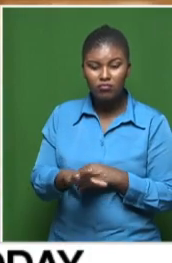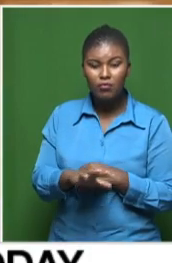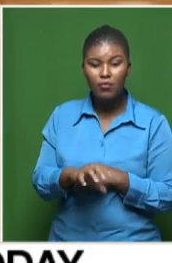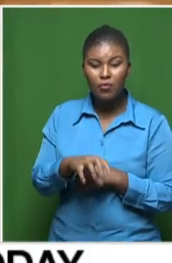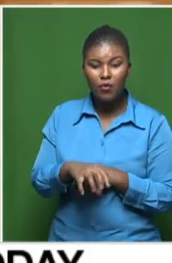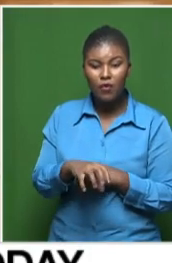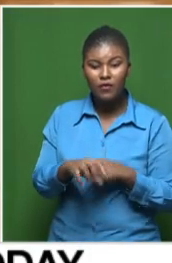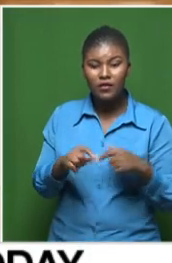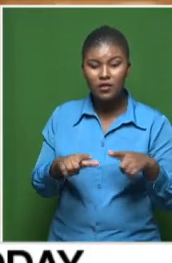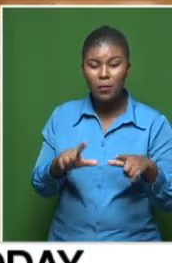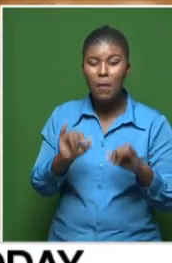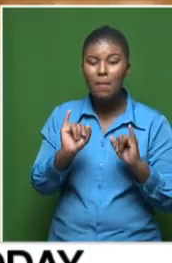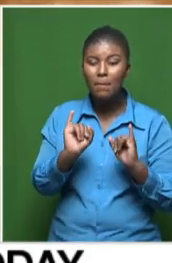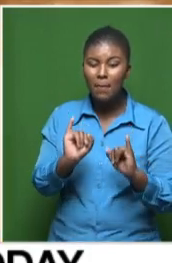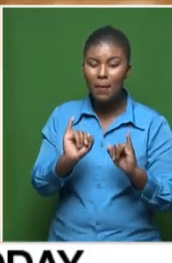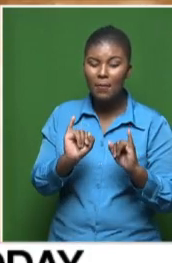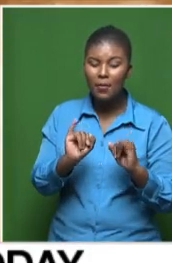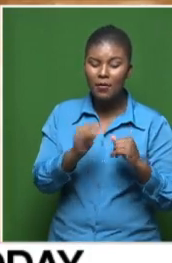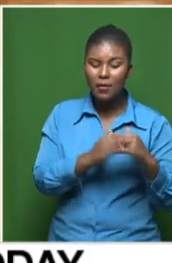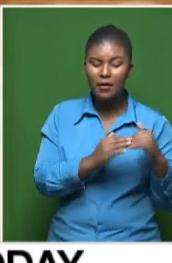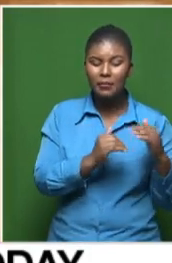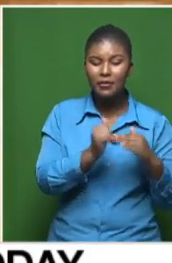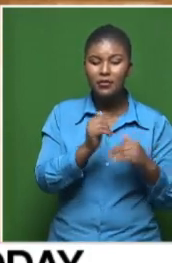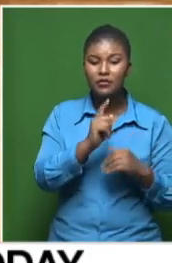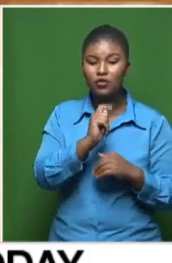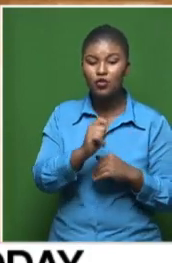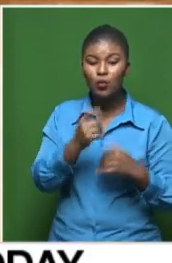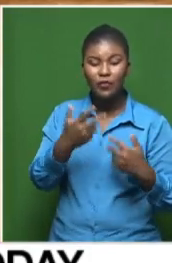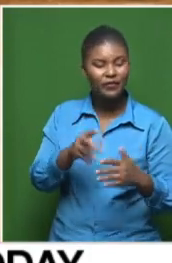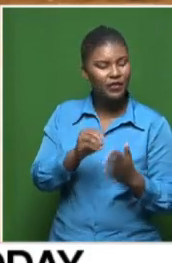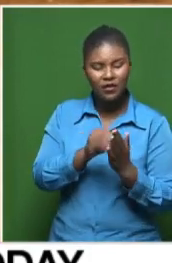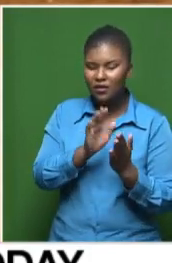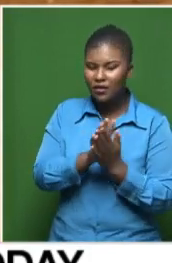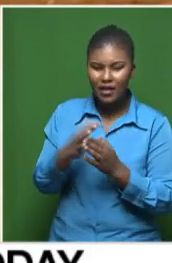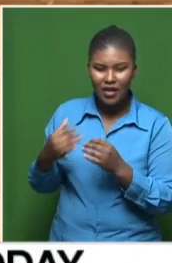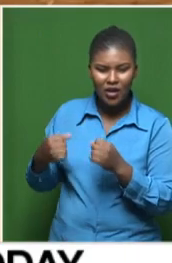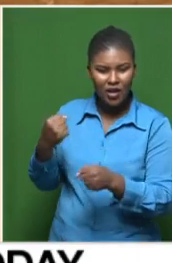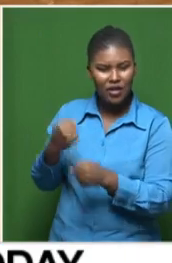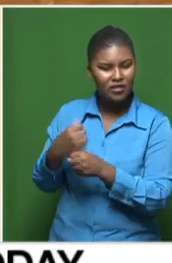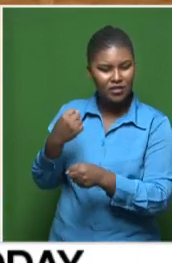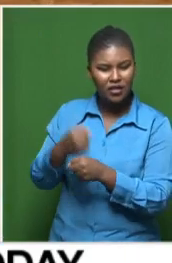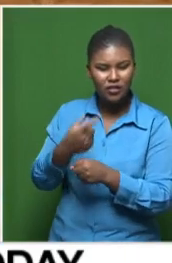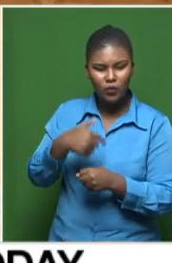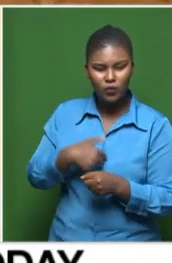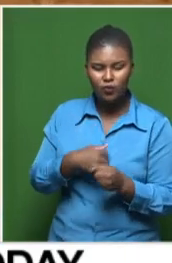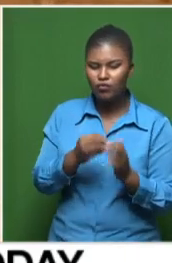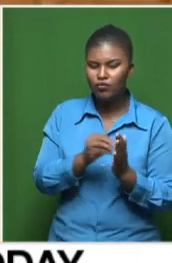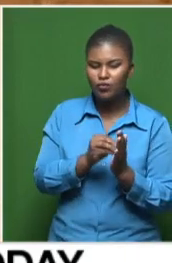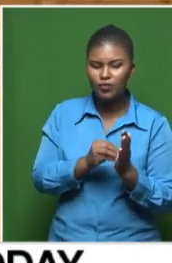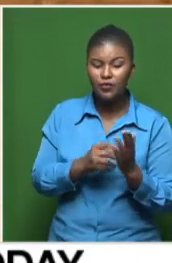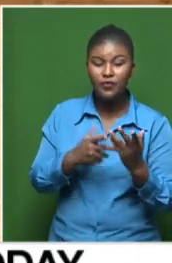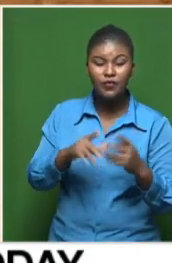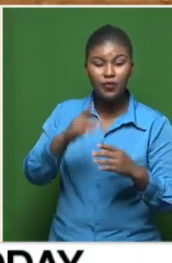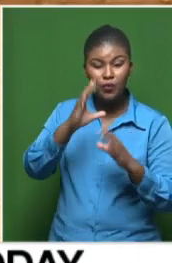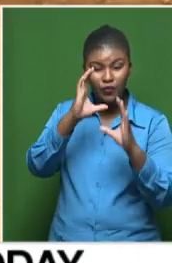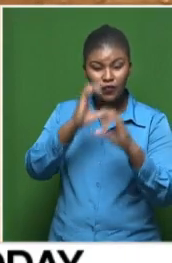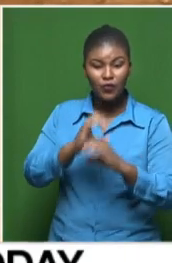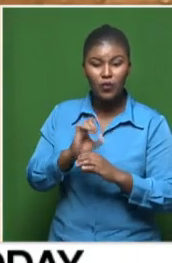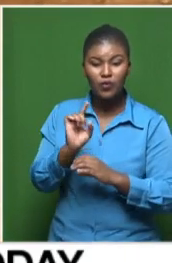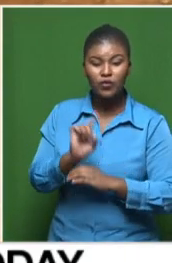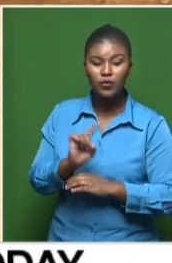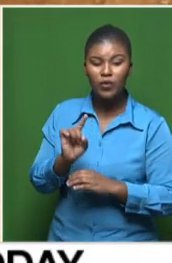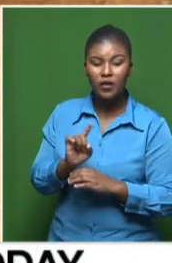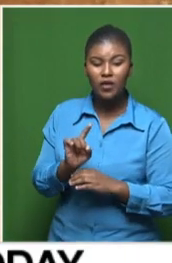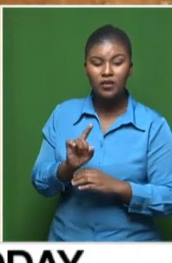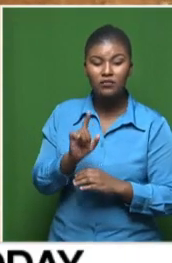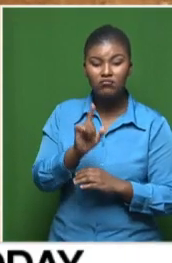bad infrastructure. We have documented that over the years, you know, especially with our focus, especially